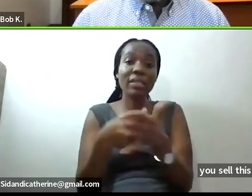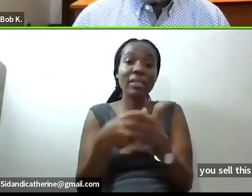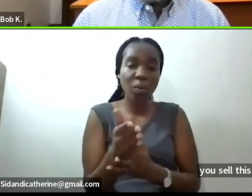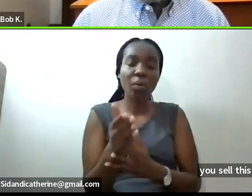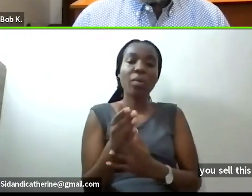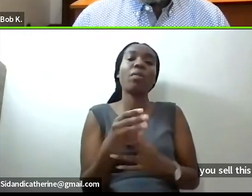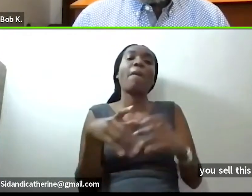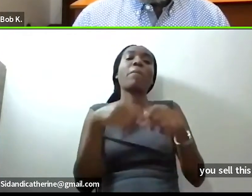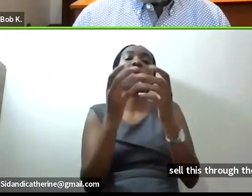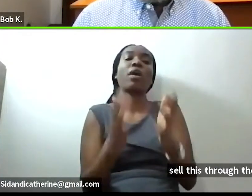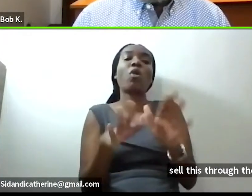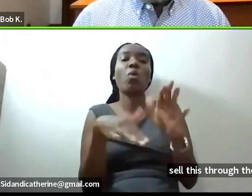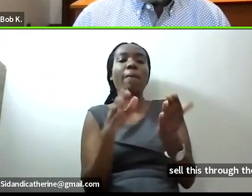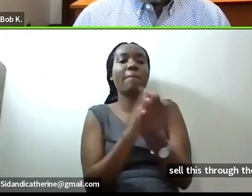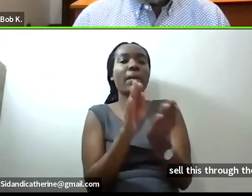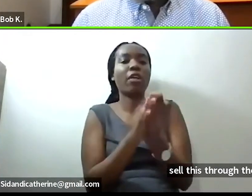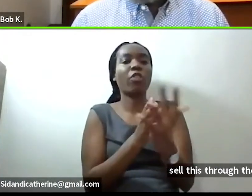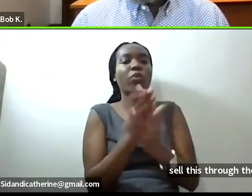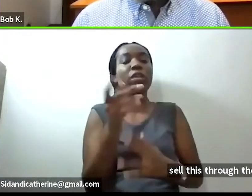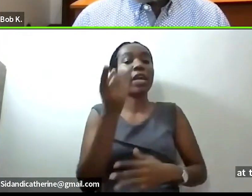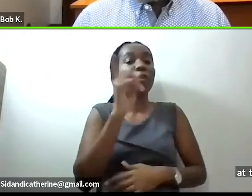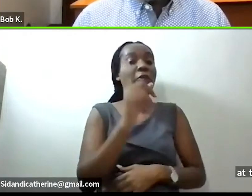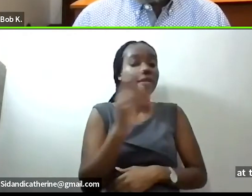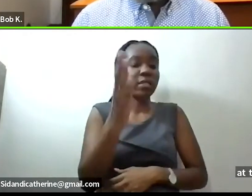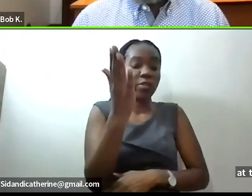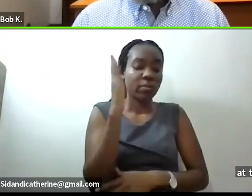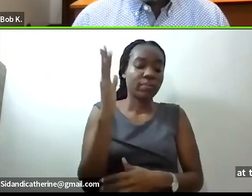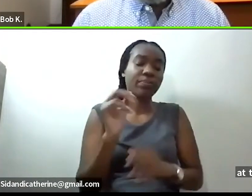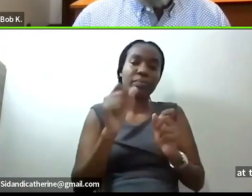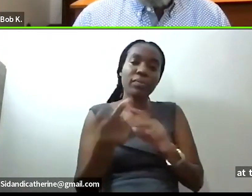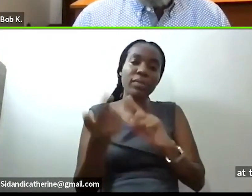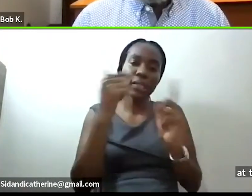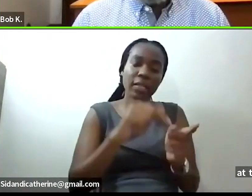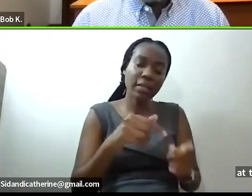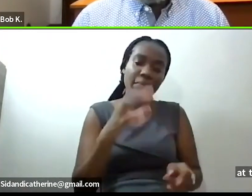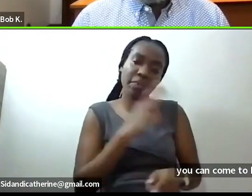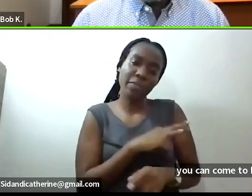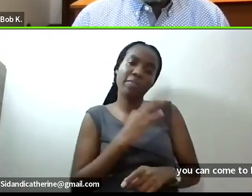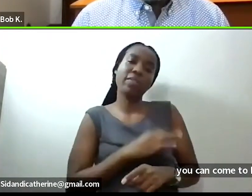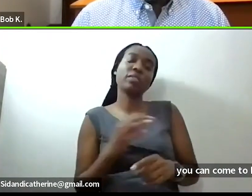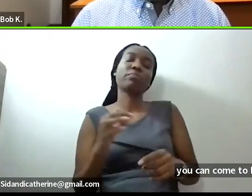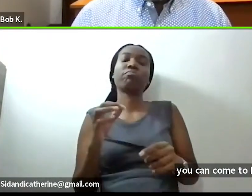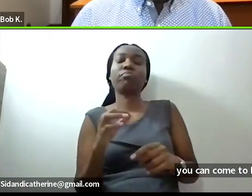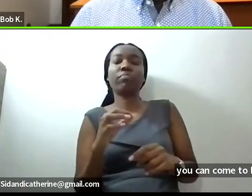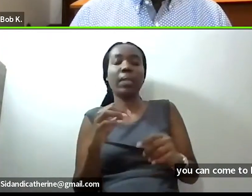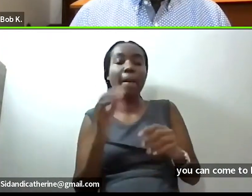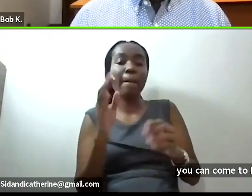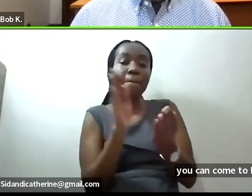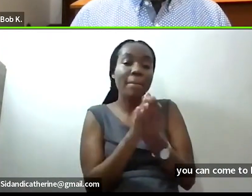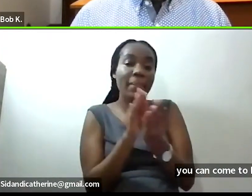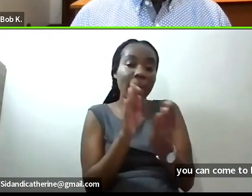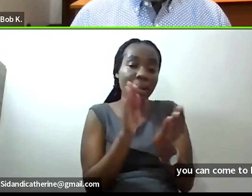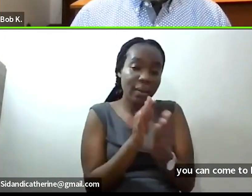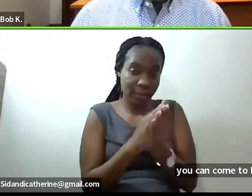the Nairobi Securities. You can come to Faida Investment Bank. We can help you sell after you have bought.